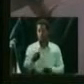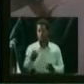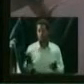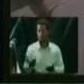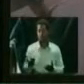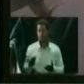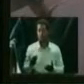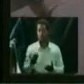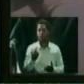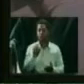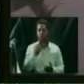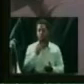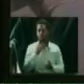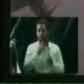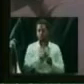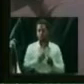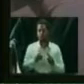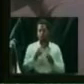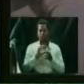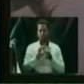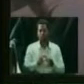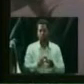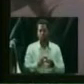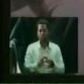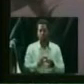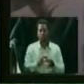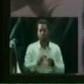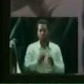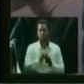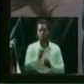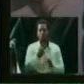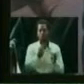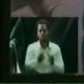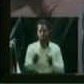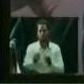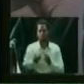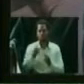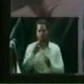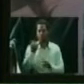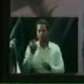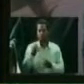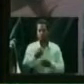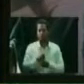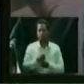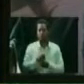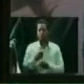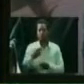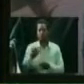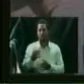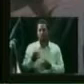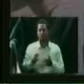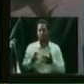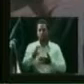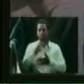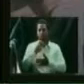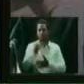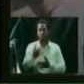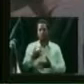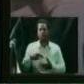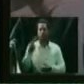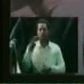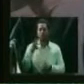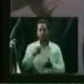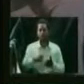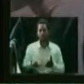one Broad-affiliated individual after another into specially created, high-paying central office positions. Prior